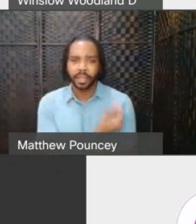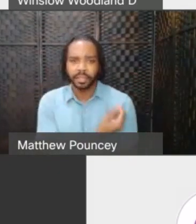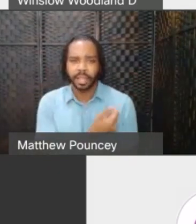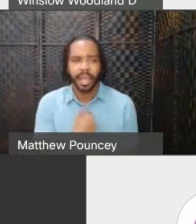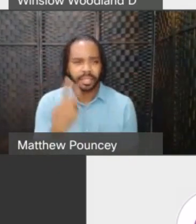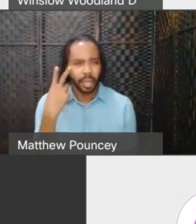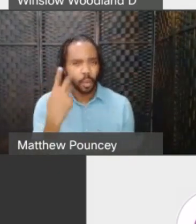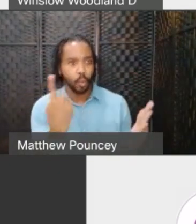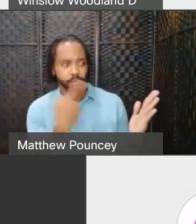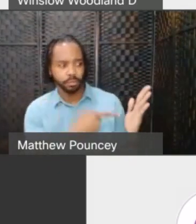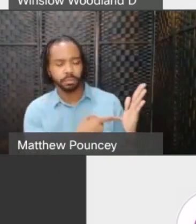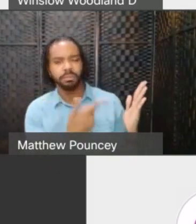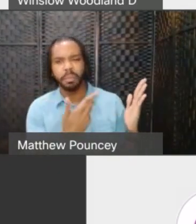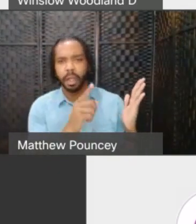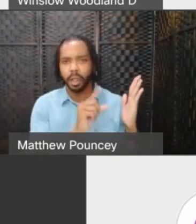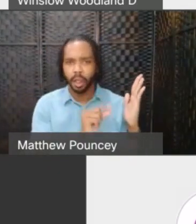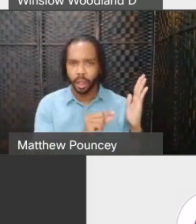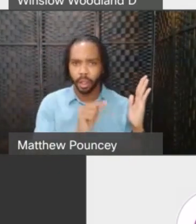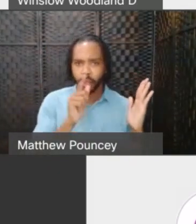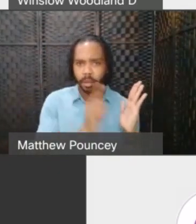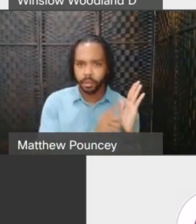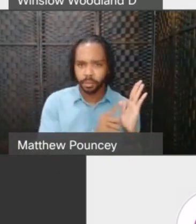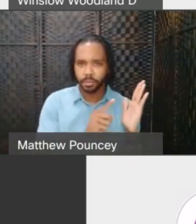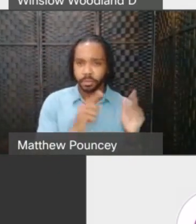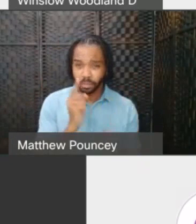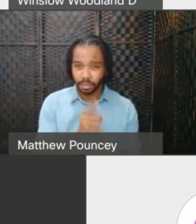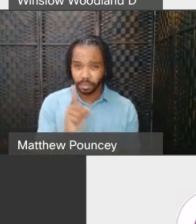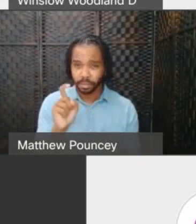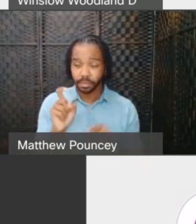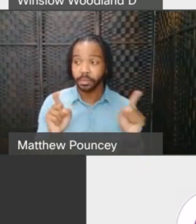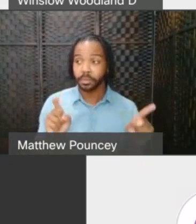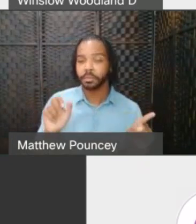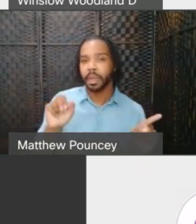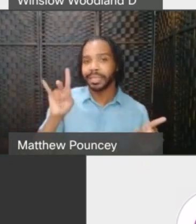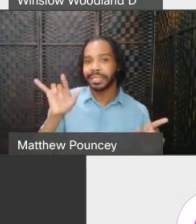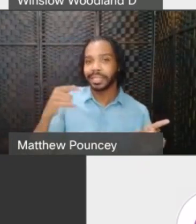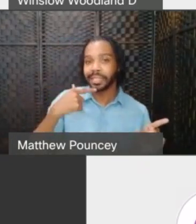saw one number that might have been low. Is that not correct? We're at 80% for